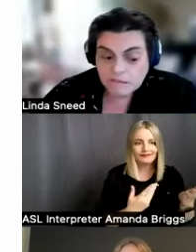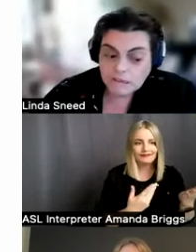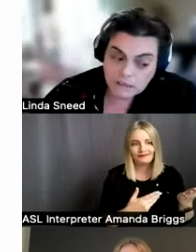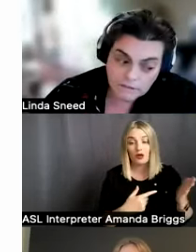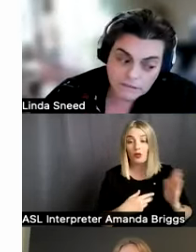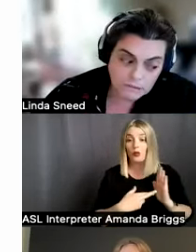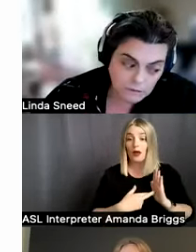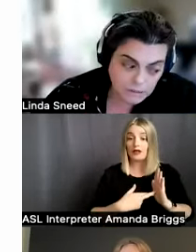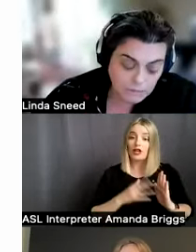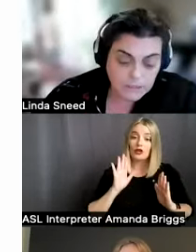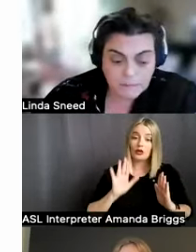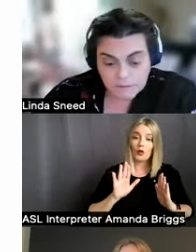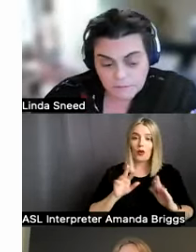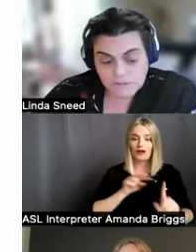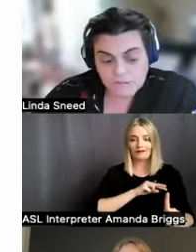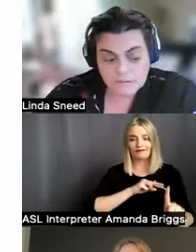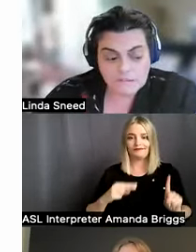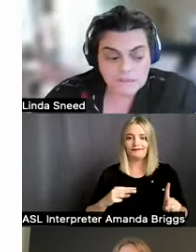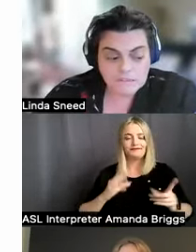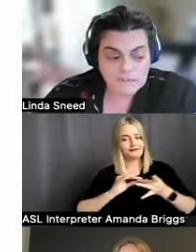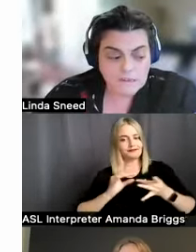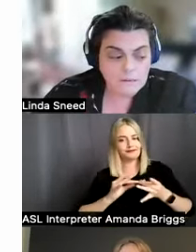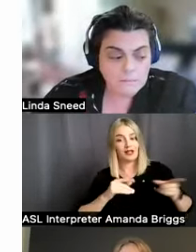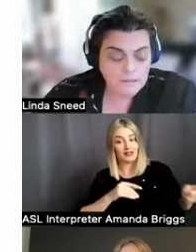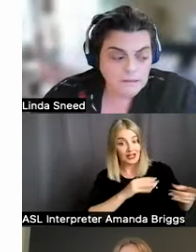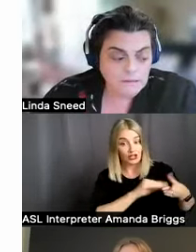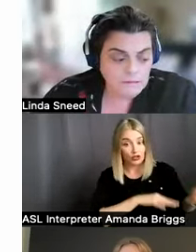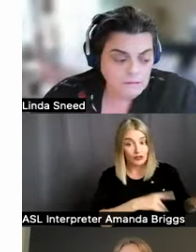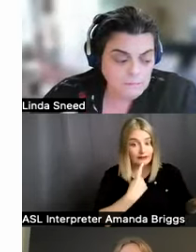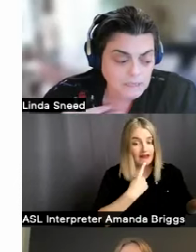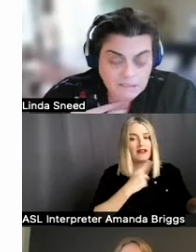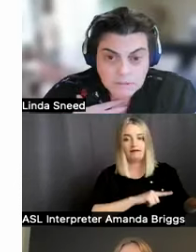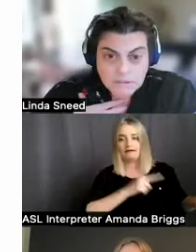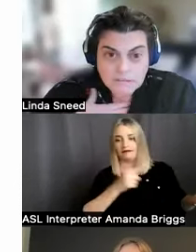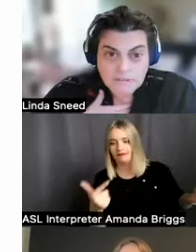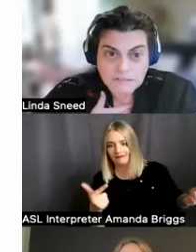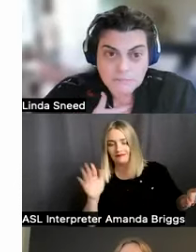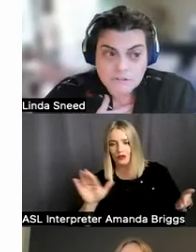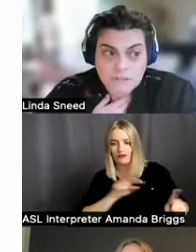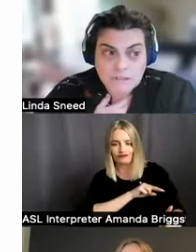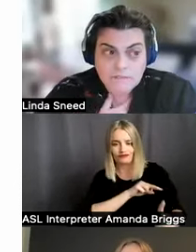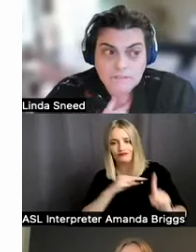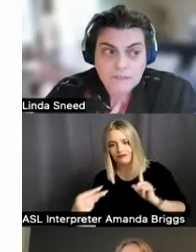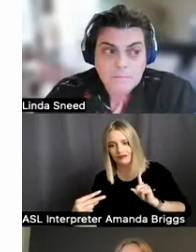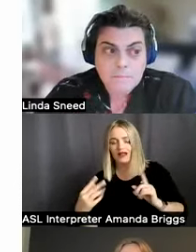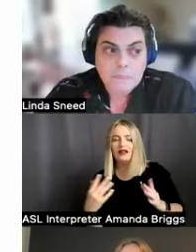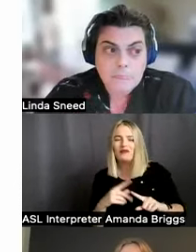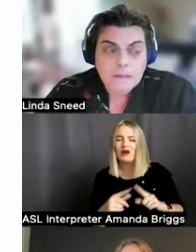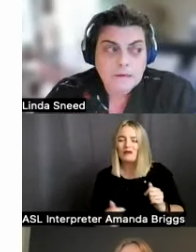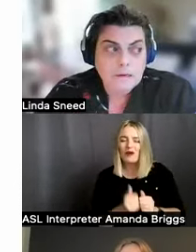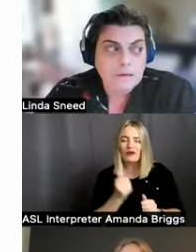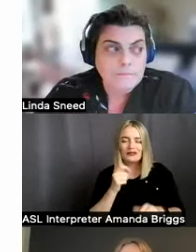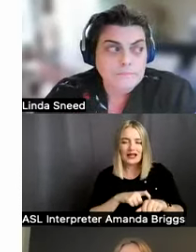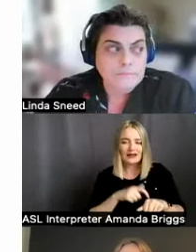represent your side of the story, what happened, what the student says. But in my experience, the vast majority of time,